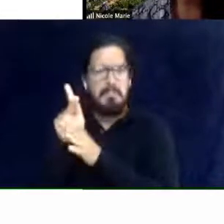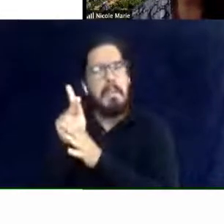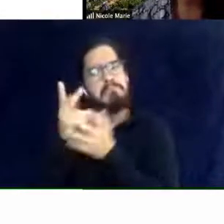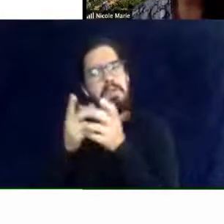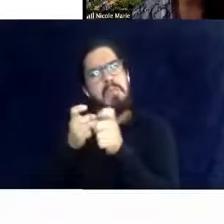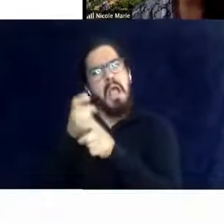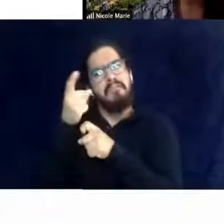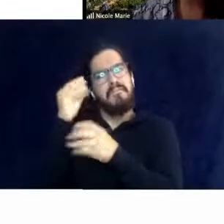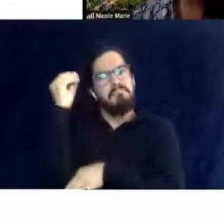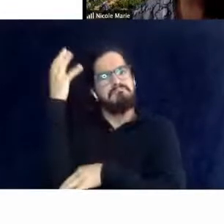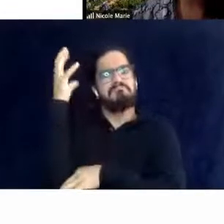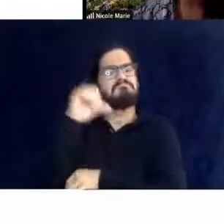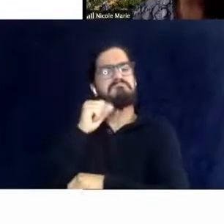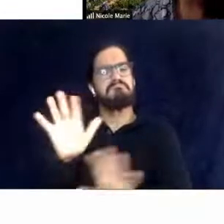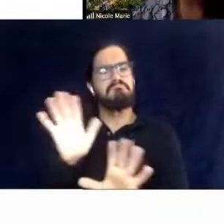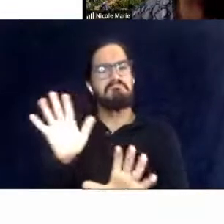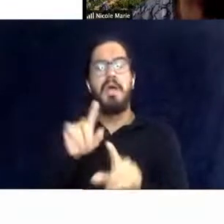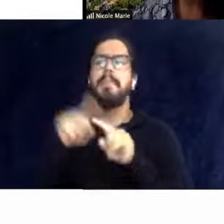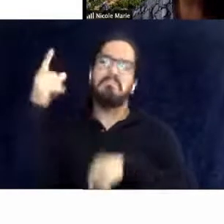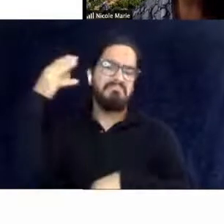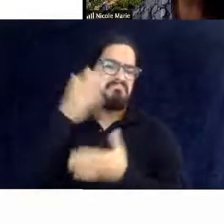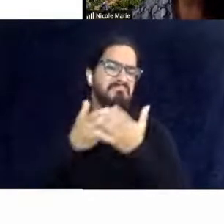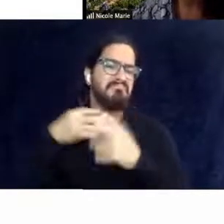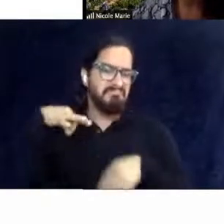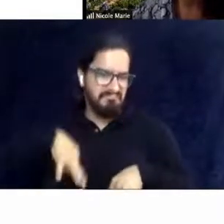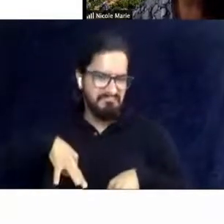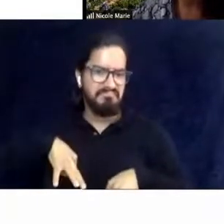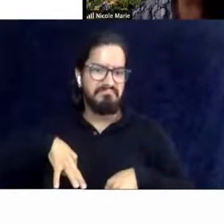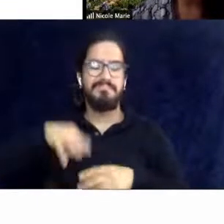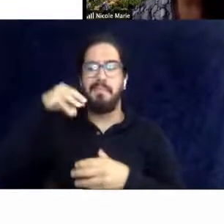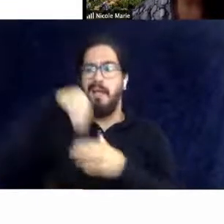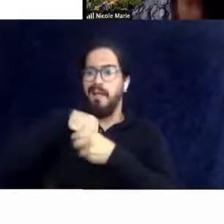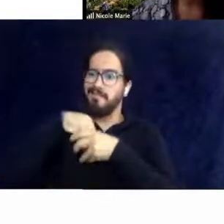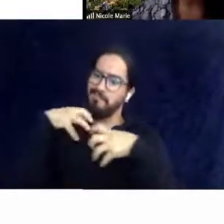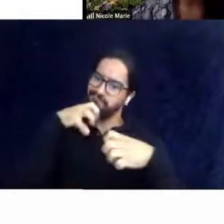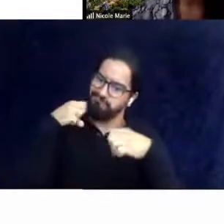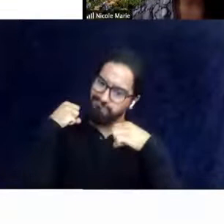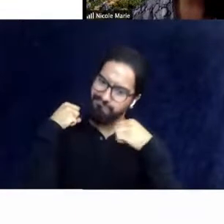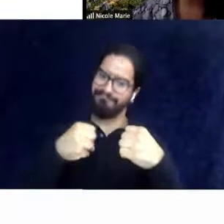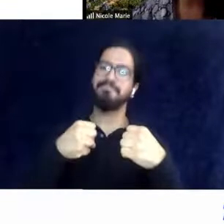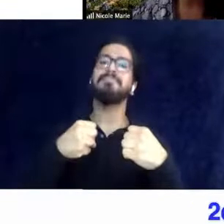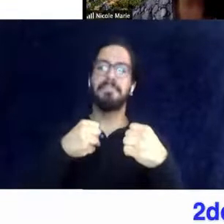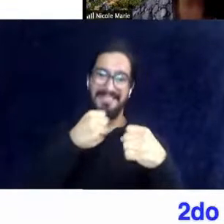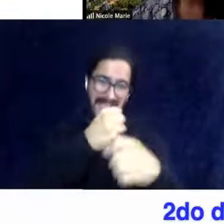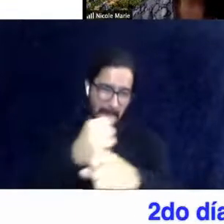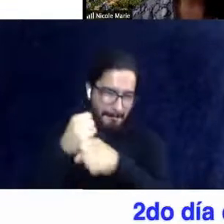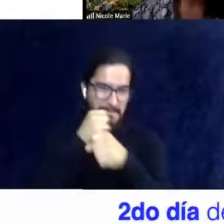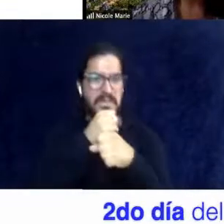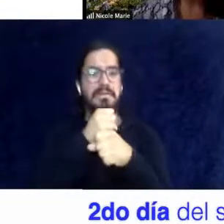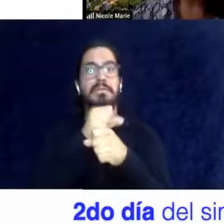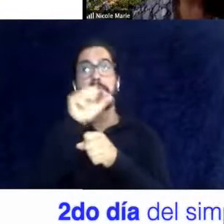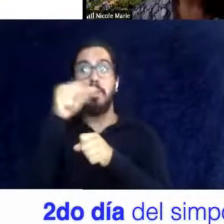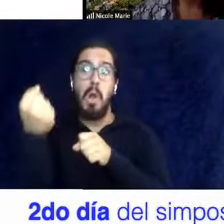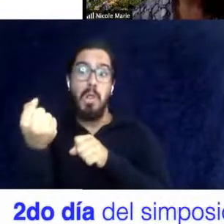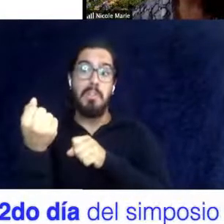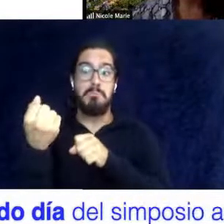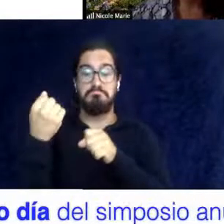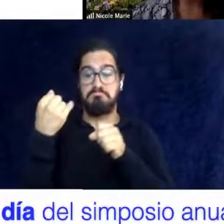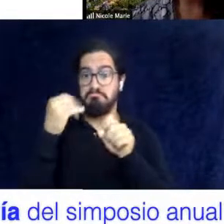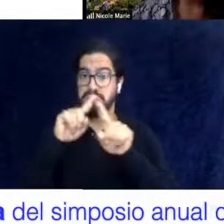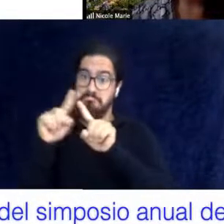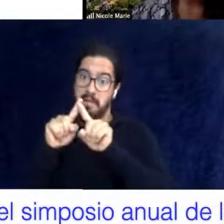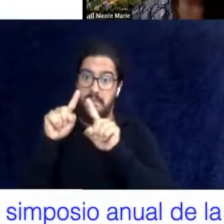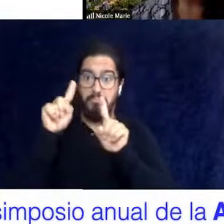contrary, they're said to be beneficial, providing the plant with increases in stress tolerance, protection against pathogens, and increases in plant growth and